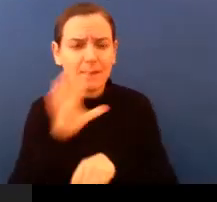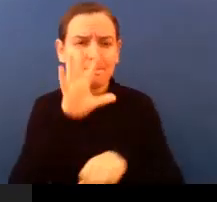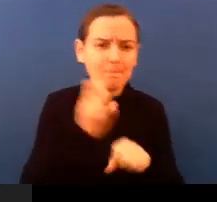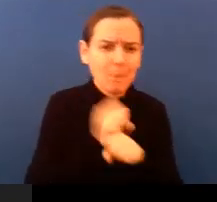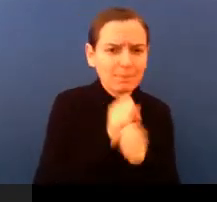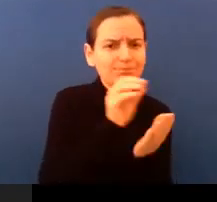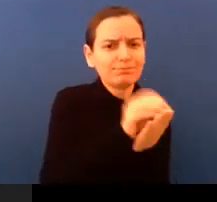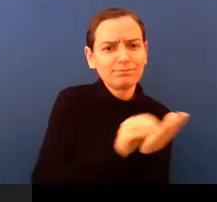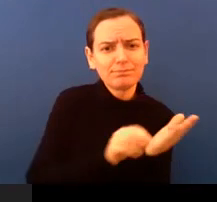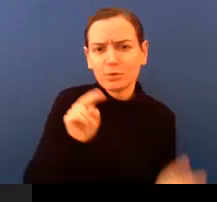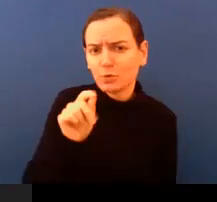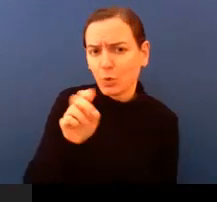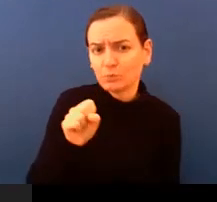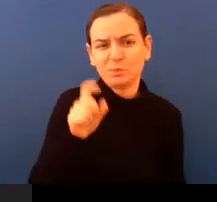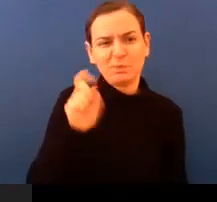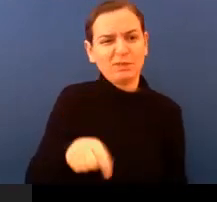search skills,